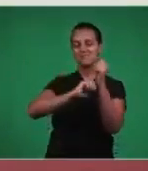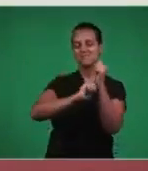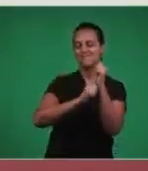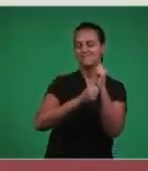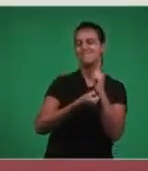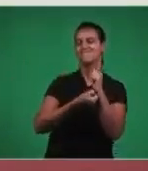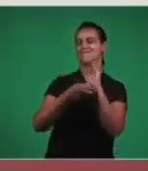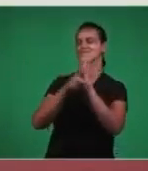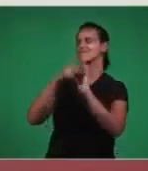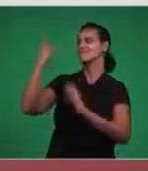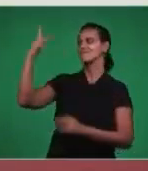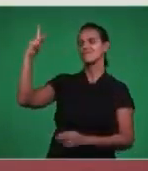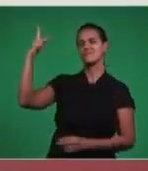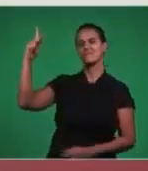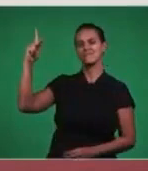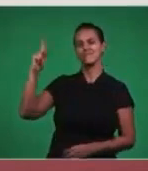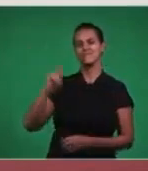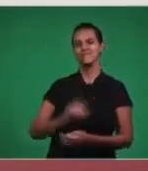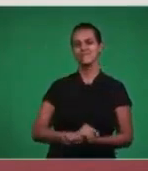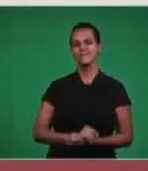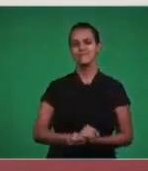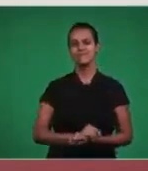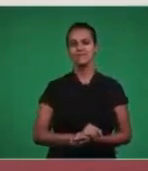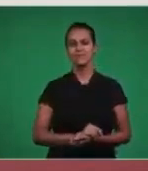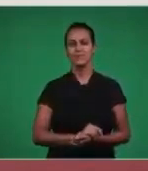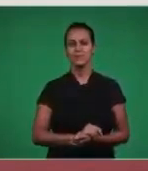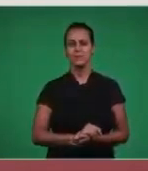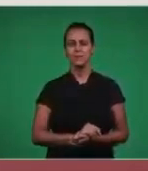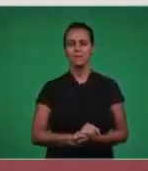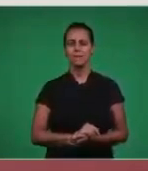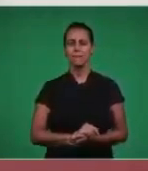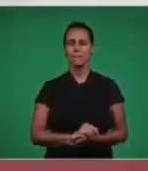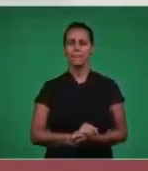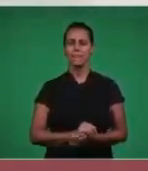knows. But let's go to next slide.